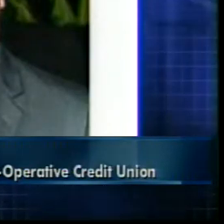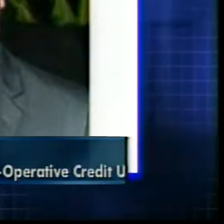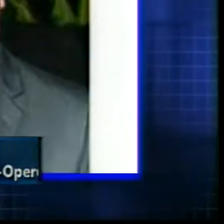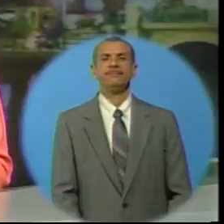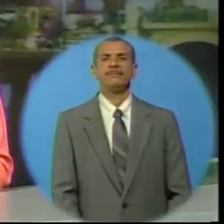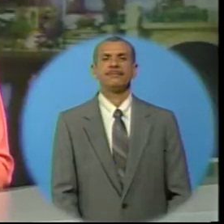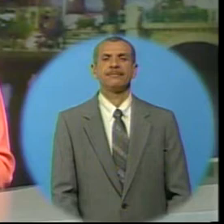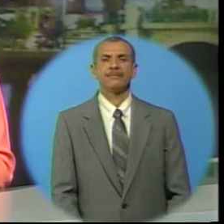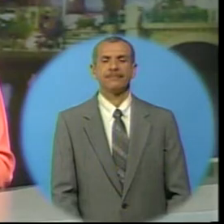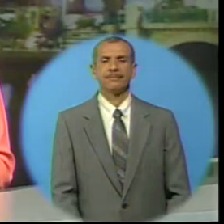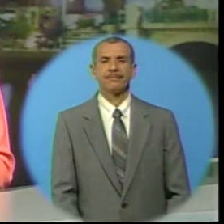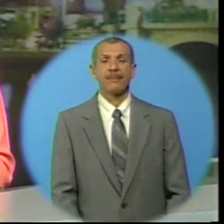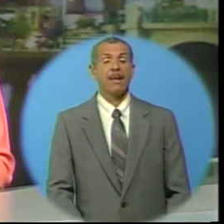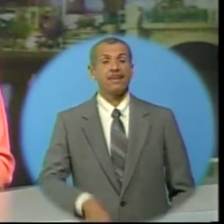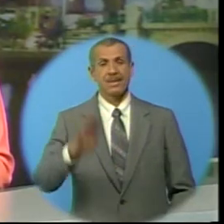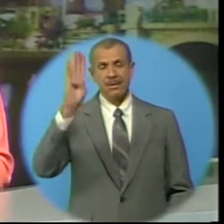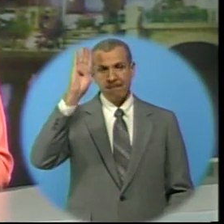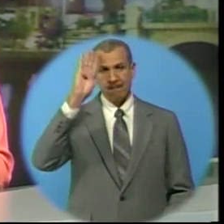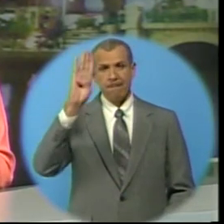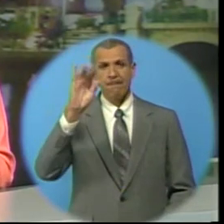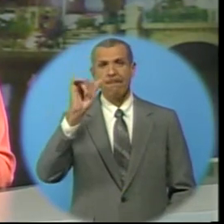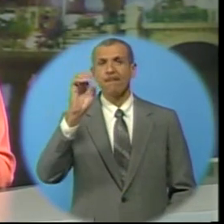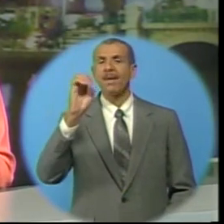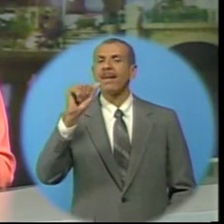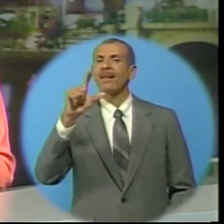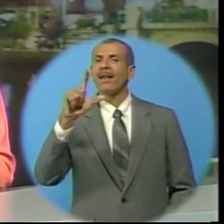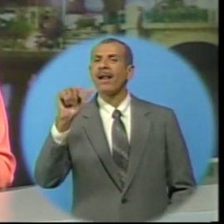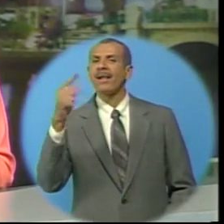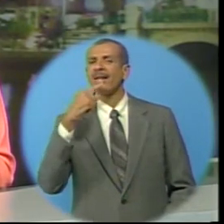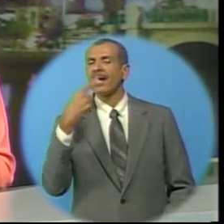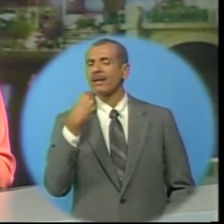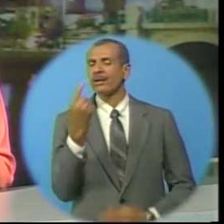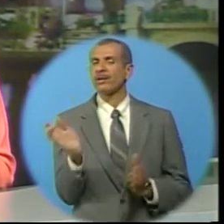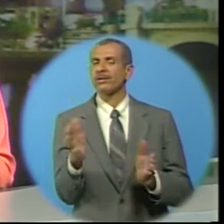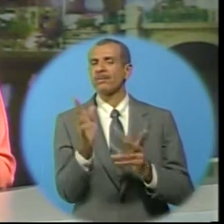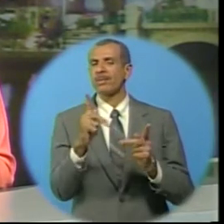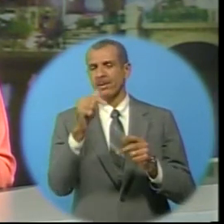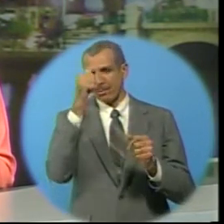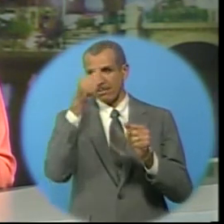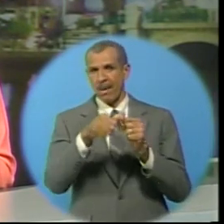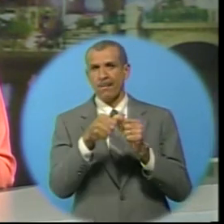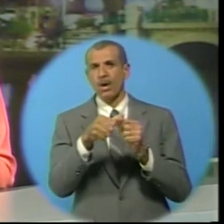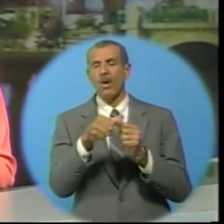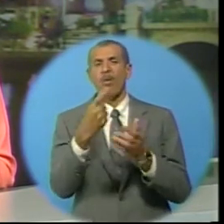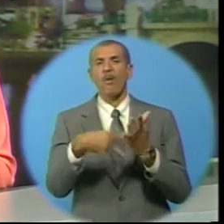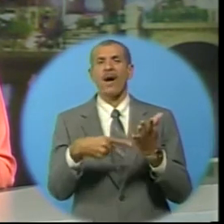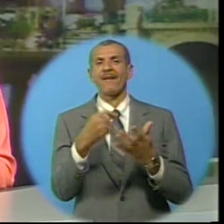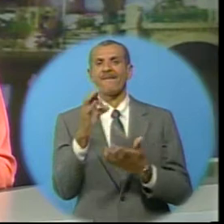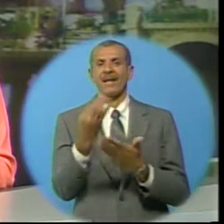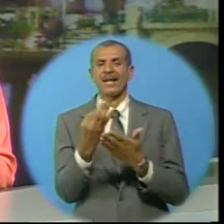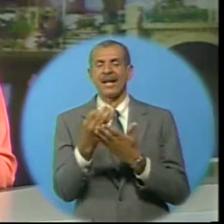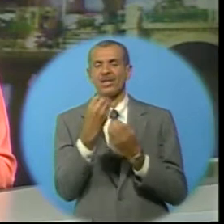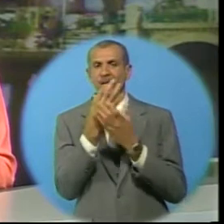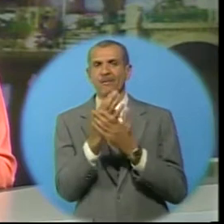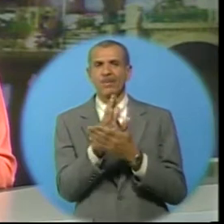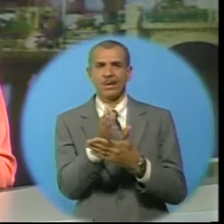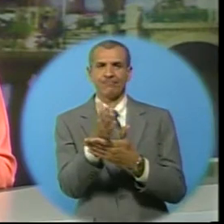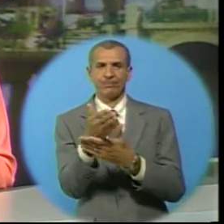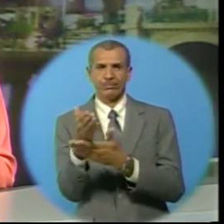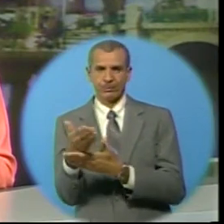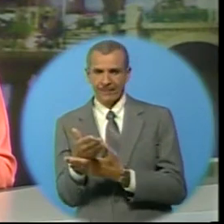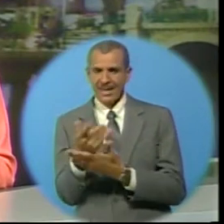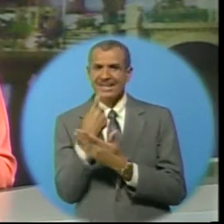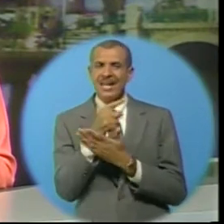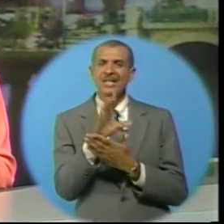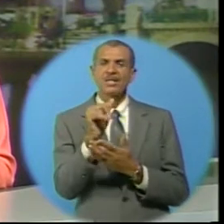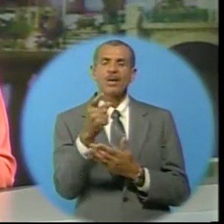with. Mr. Bell is urging members of the public to be mindful of who they release their financial information to, stating the